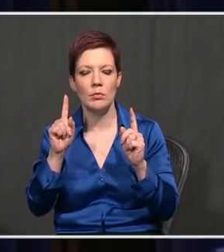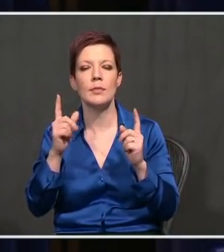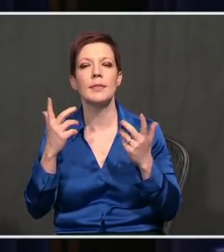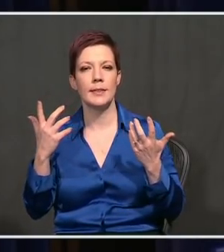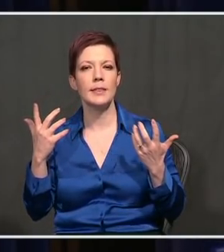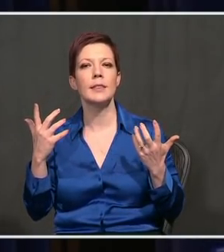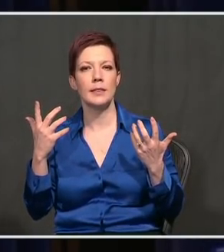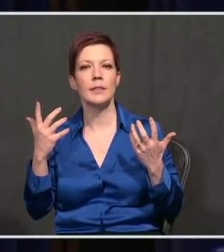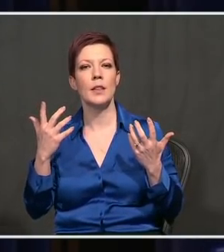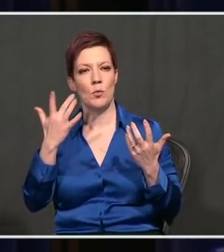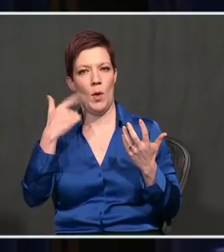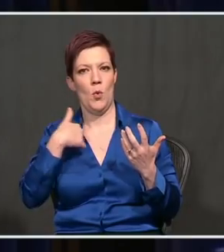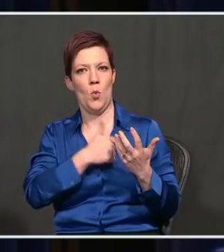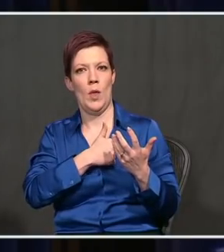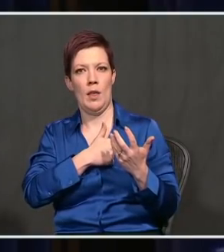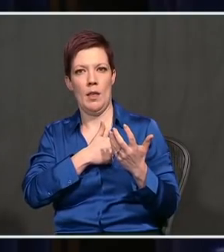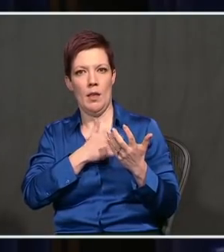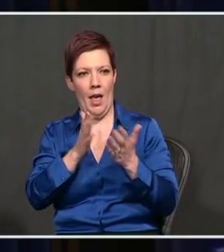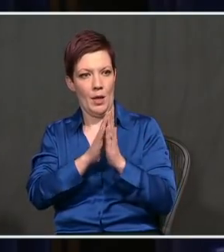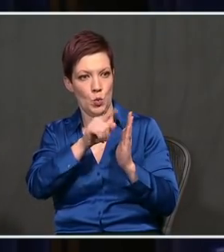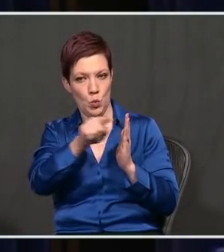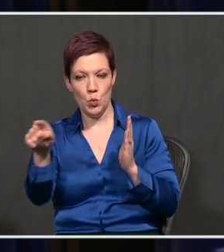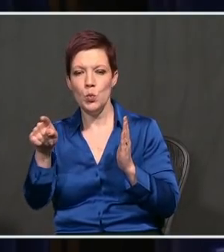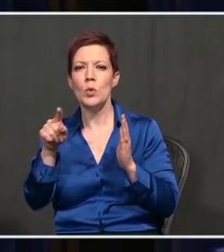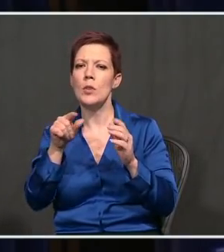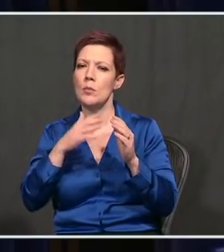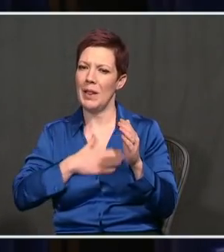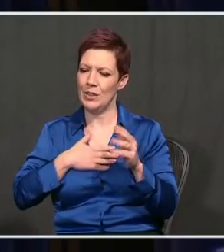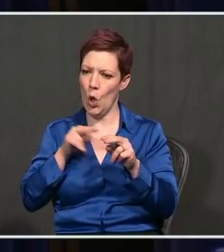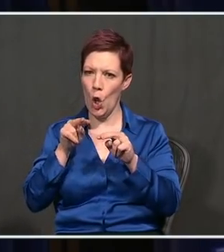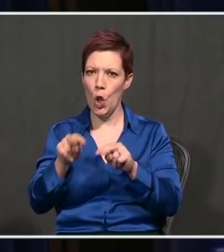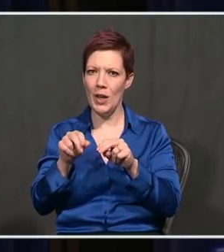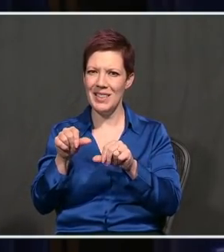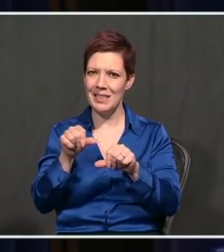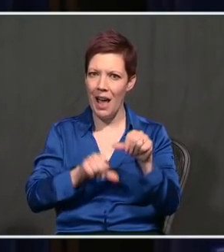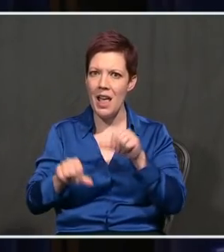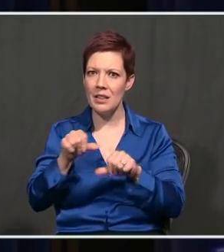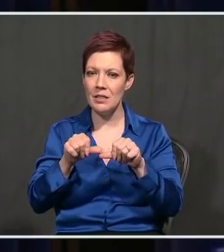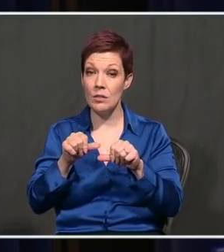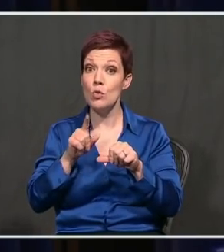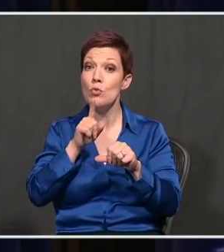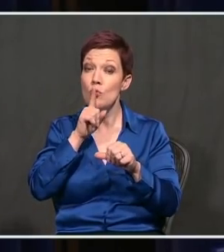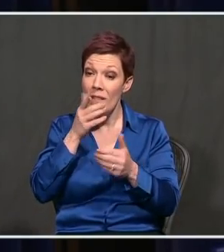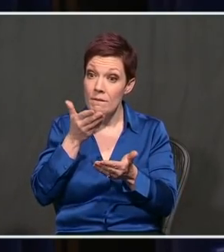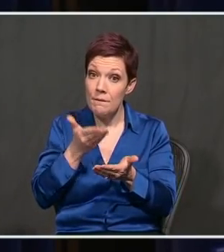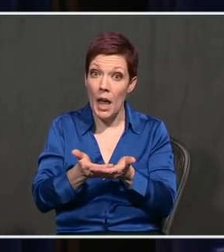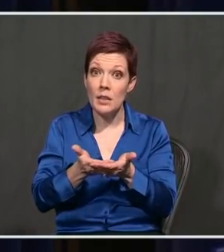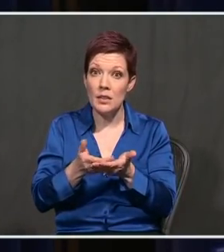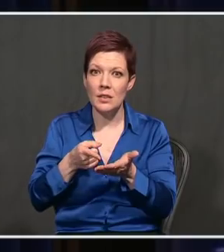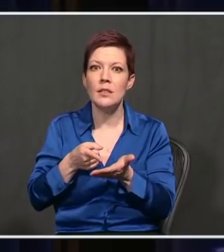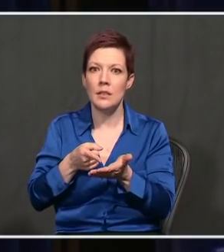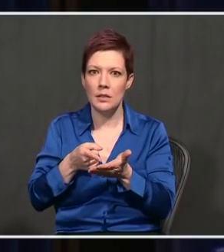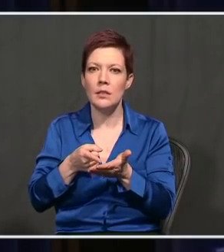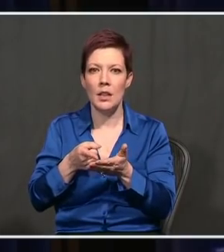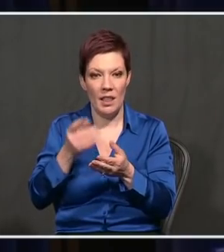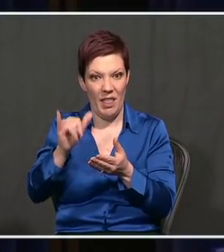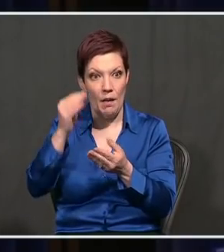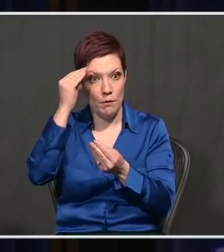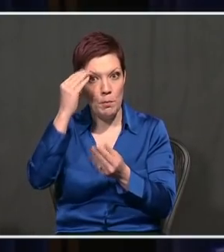receptive to facts, to science, to information that will be